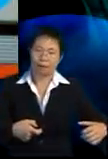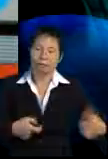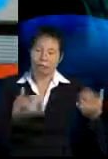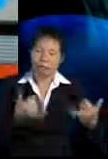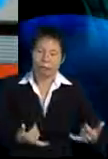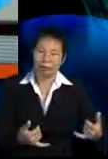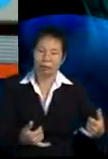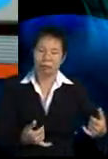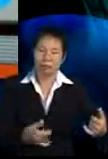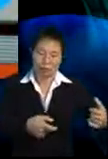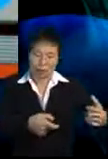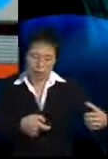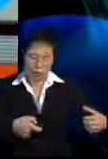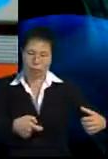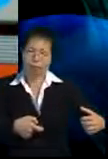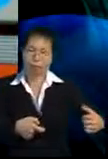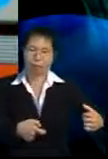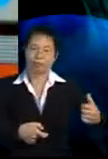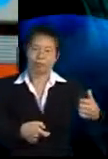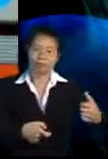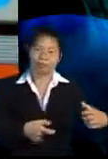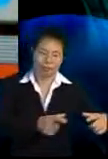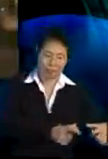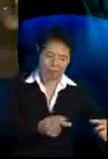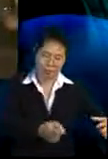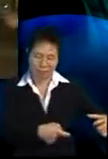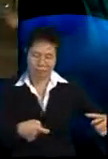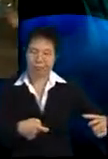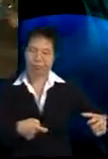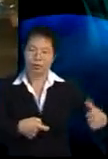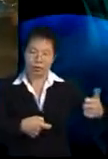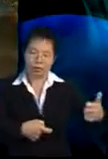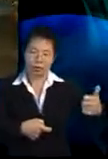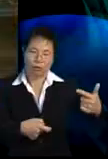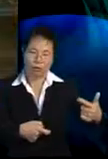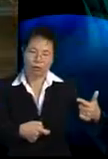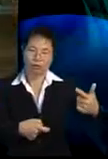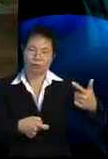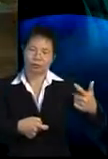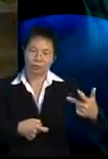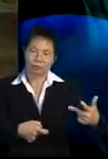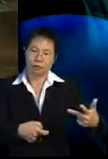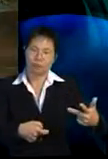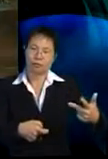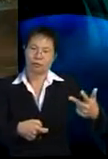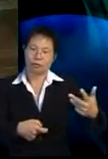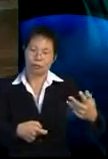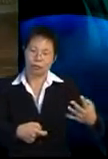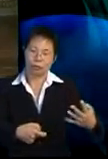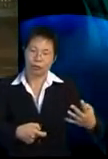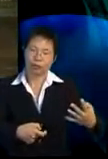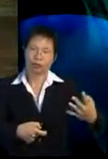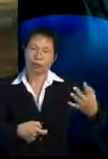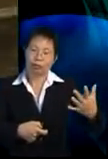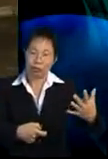Now, pull the wooden block until it moves. 1 Newton, 2 Newton, 3 Newton,